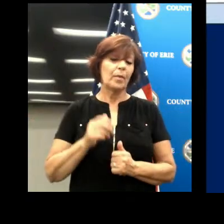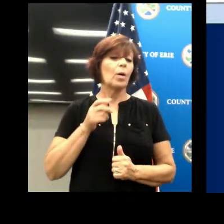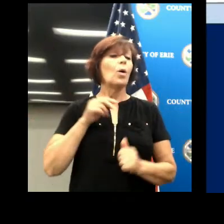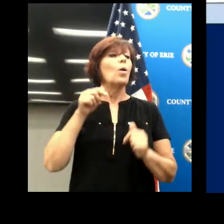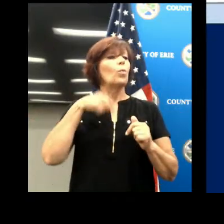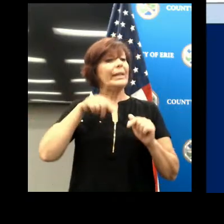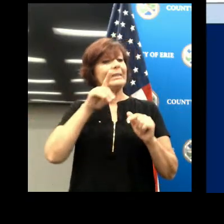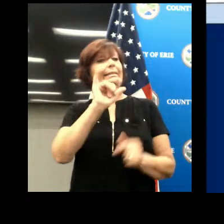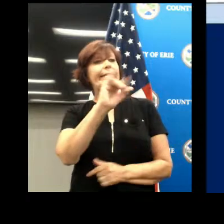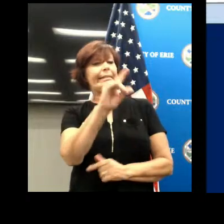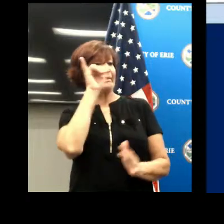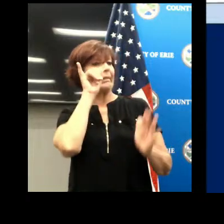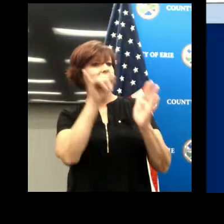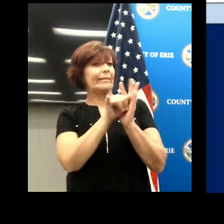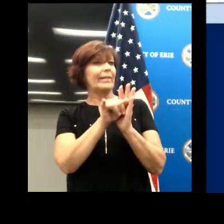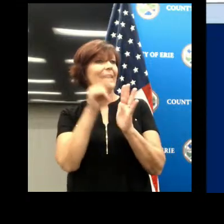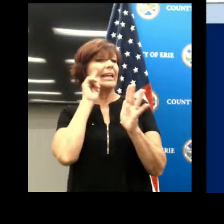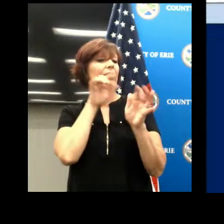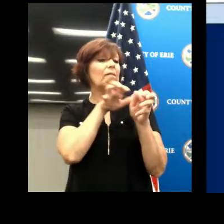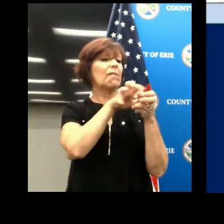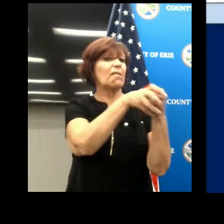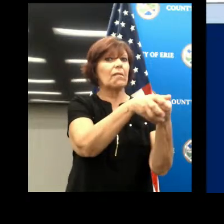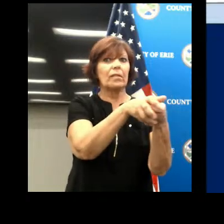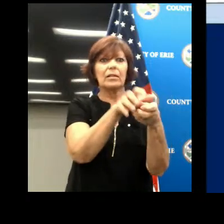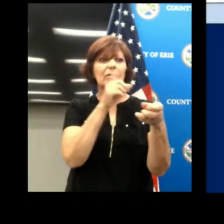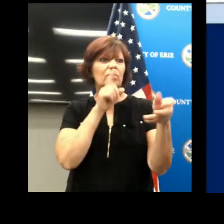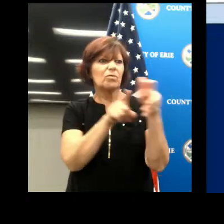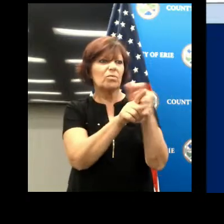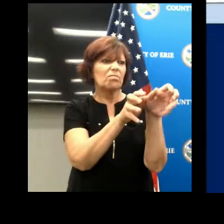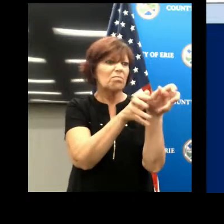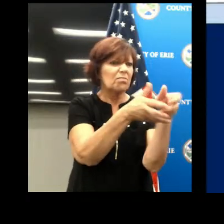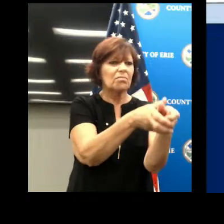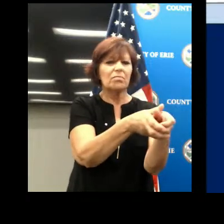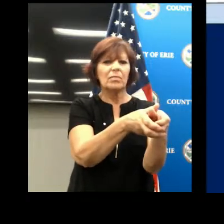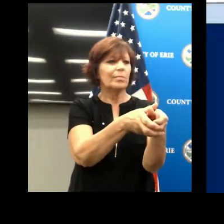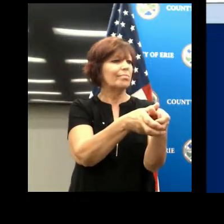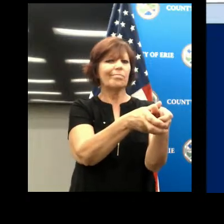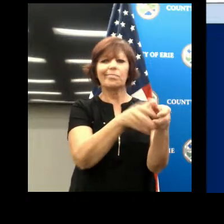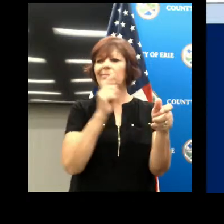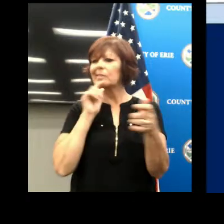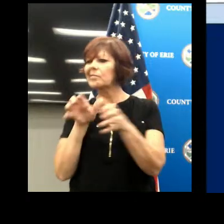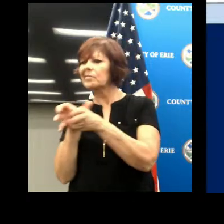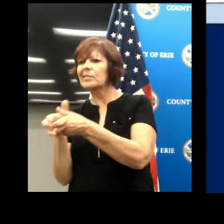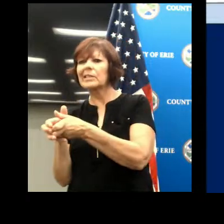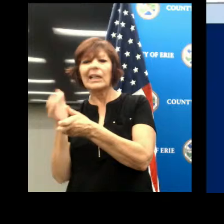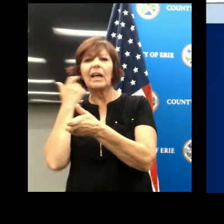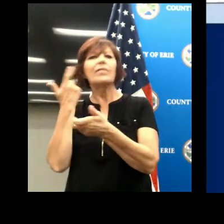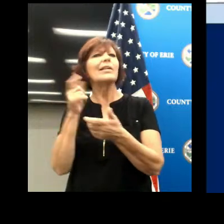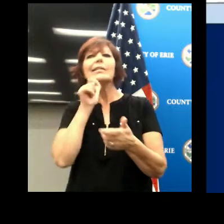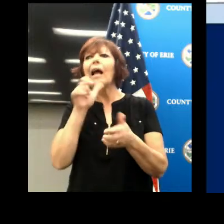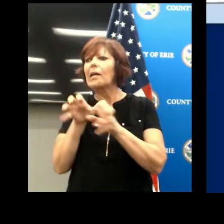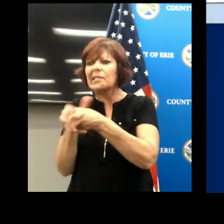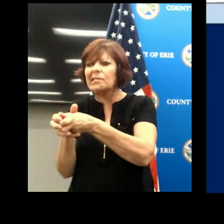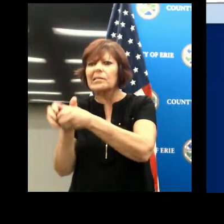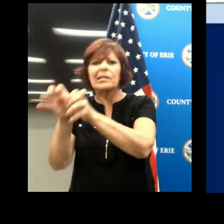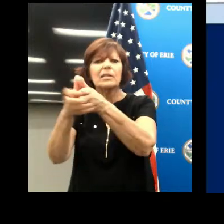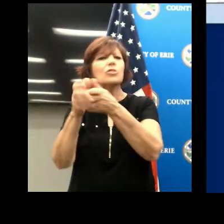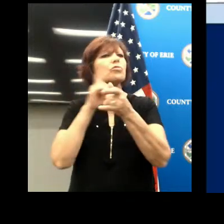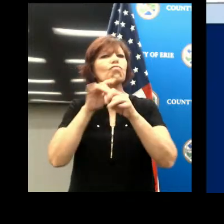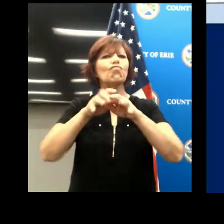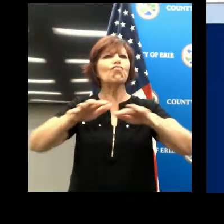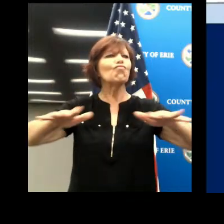identify if there are clusters, and there really aren't any large clusters. It's just cases all across Erie